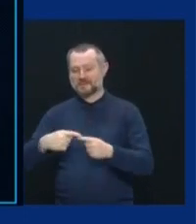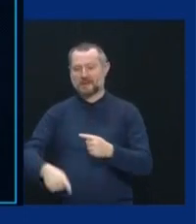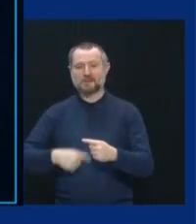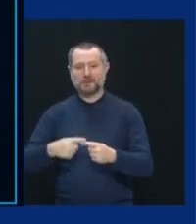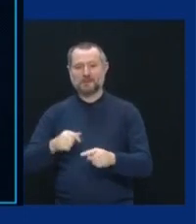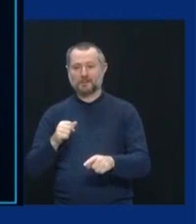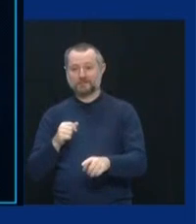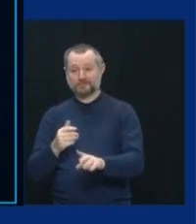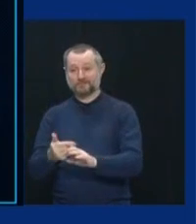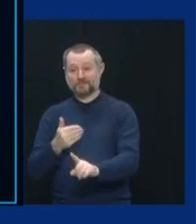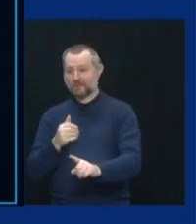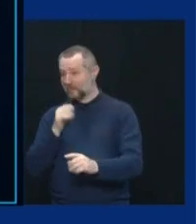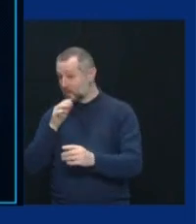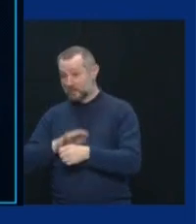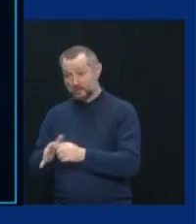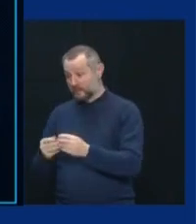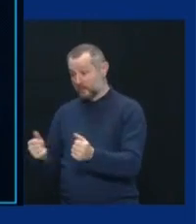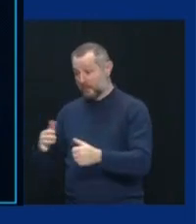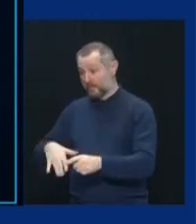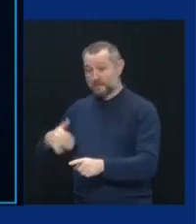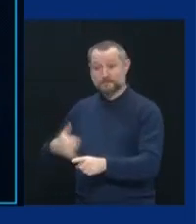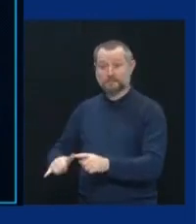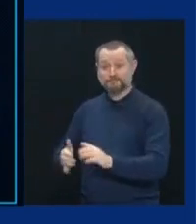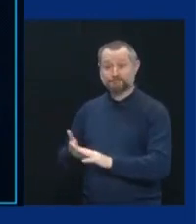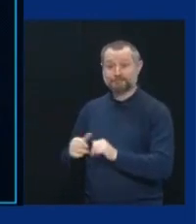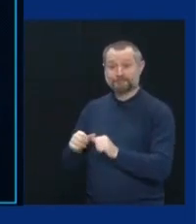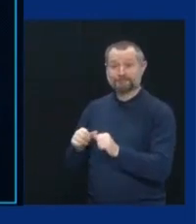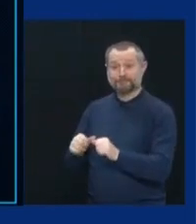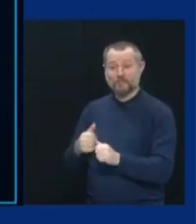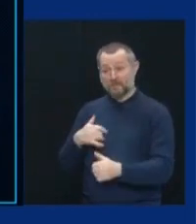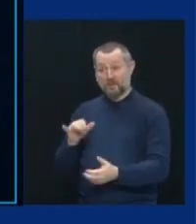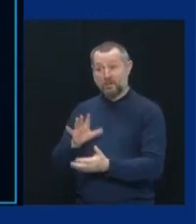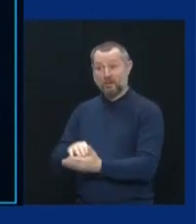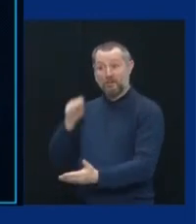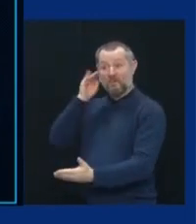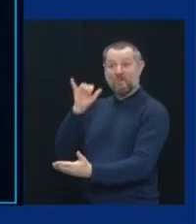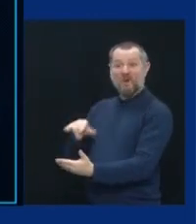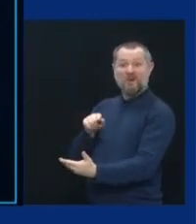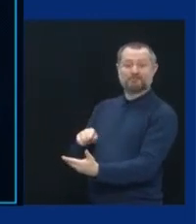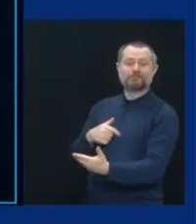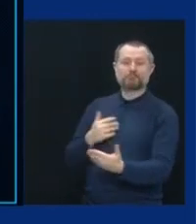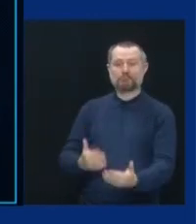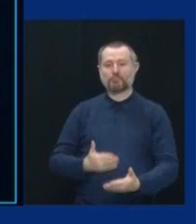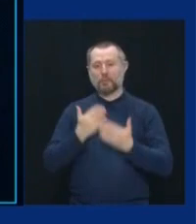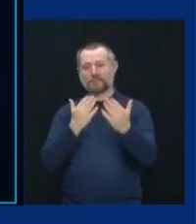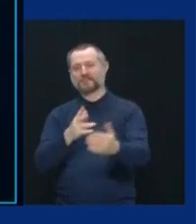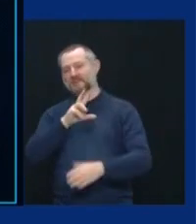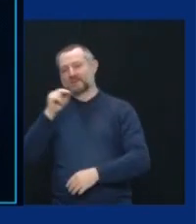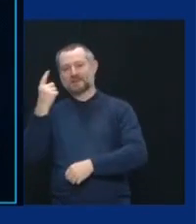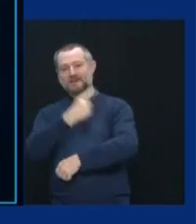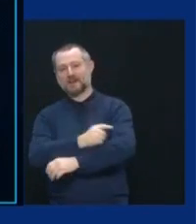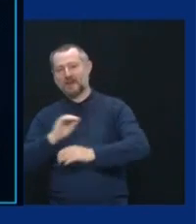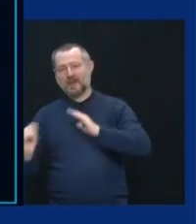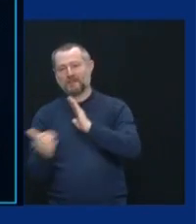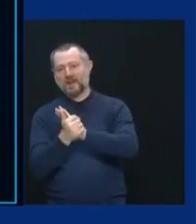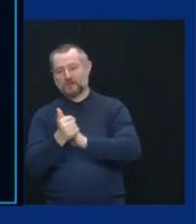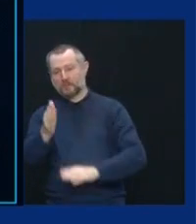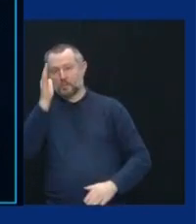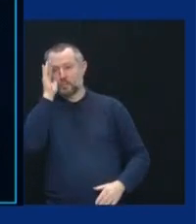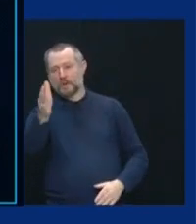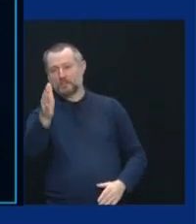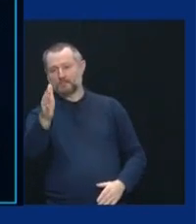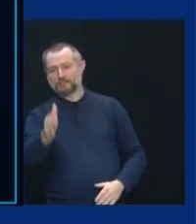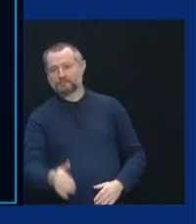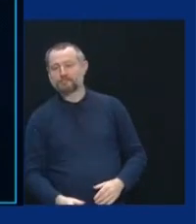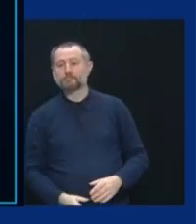with us. Implement the lessons now, and we're going to propose them in the 30-day amendments. If